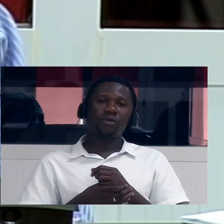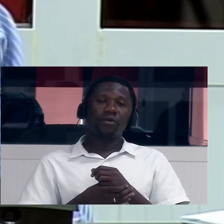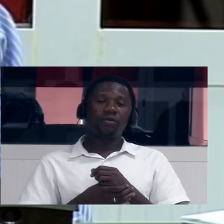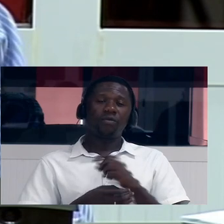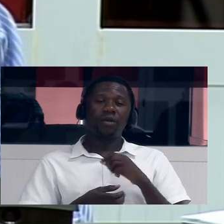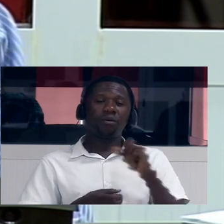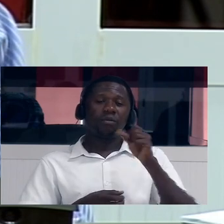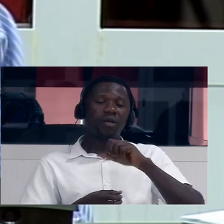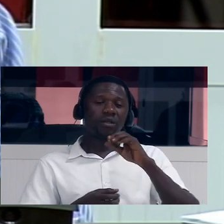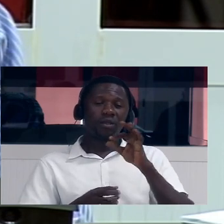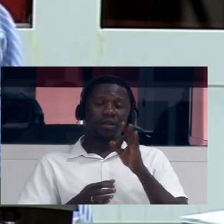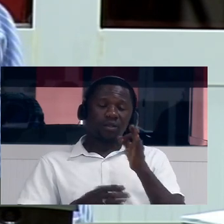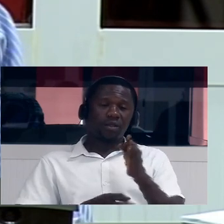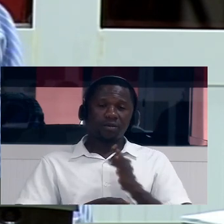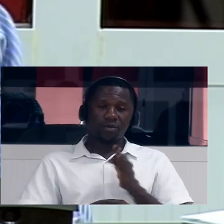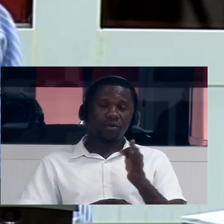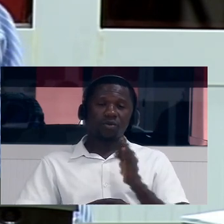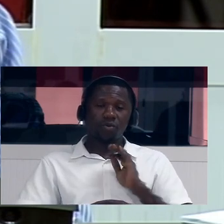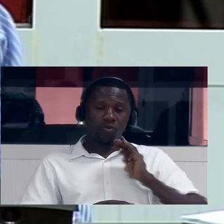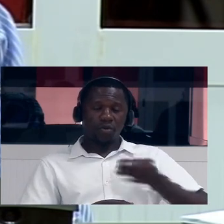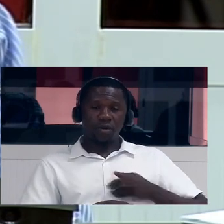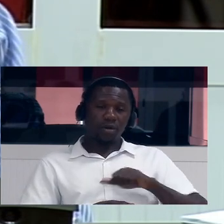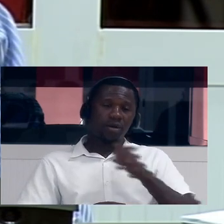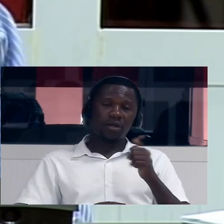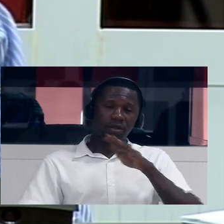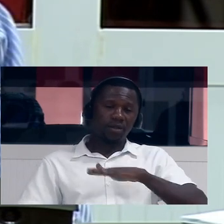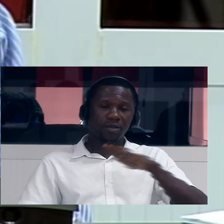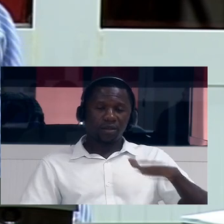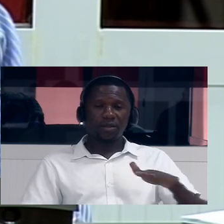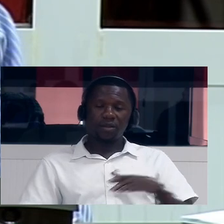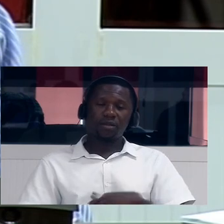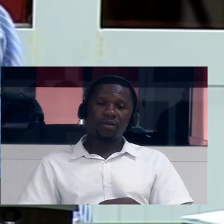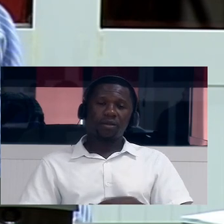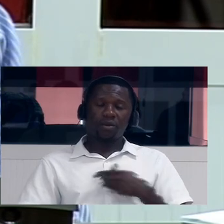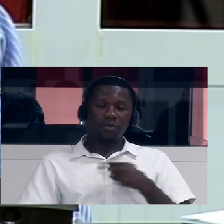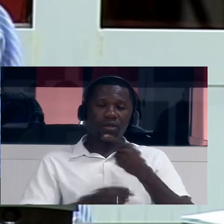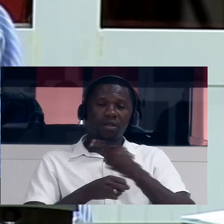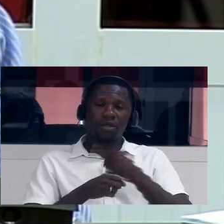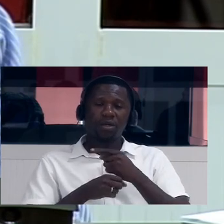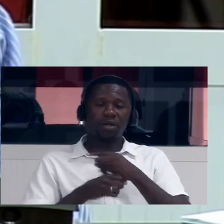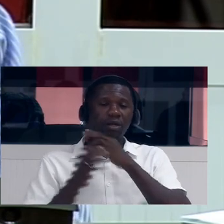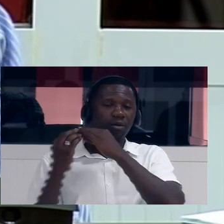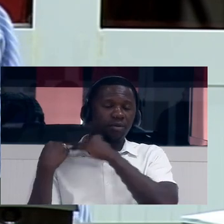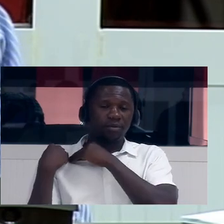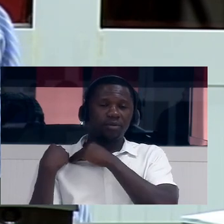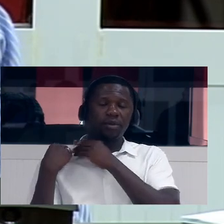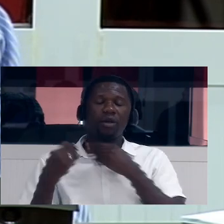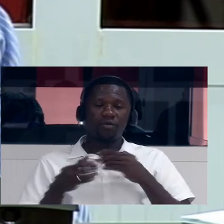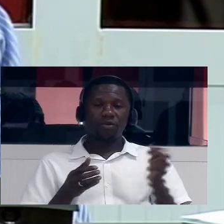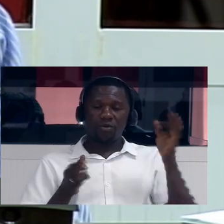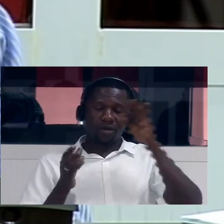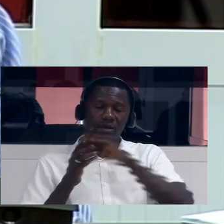transportation of women and children. So I was the Gambian rep. So I had to go and attend that